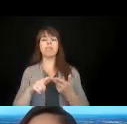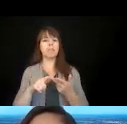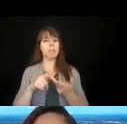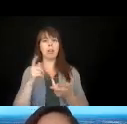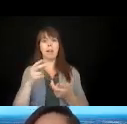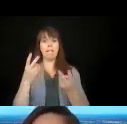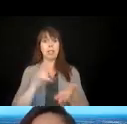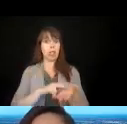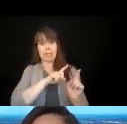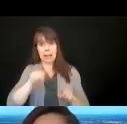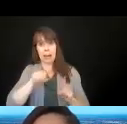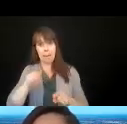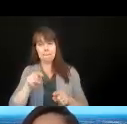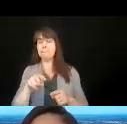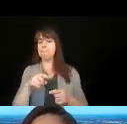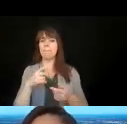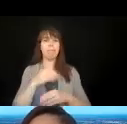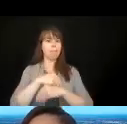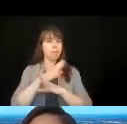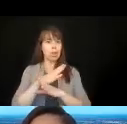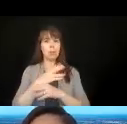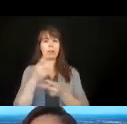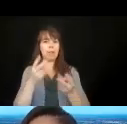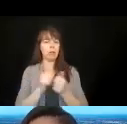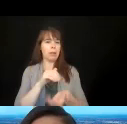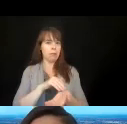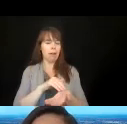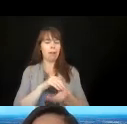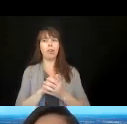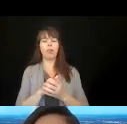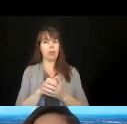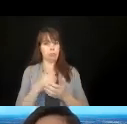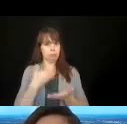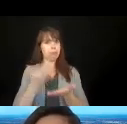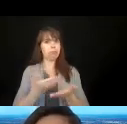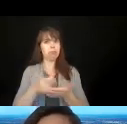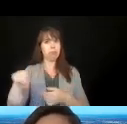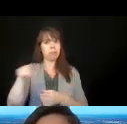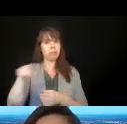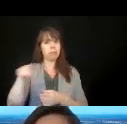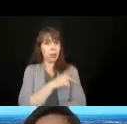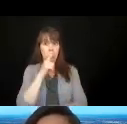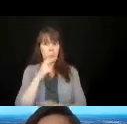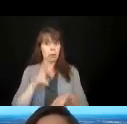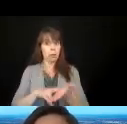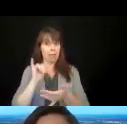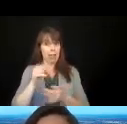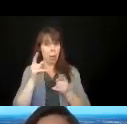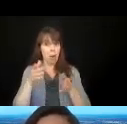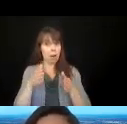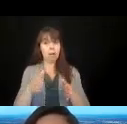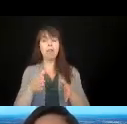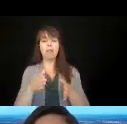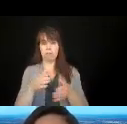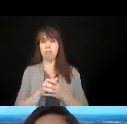Visiting Nursing and house call virtual visits. And we've been able to show that these patients who are enrolled in this pathway have a